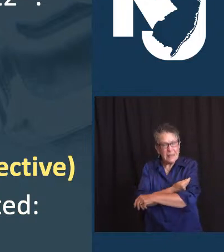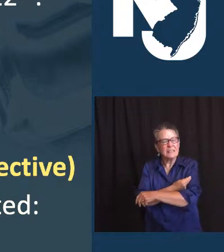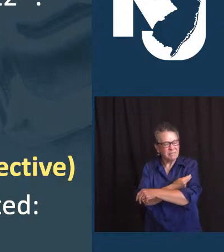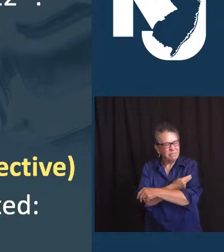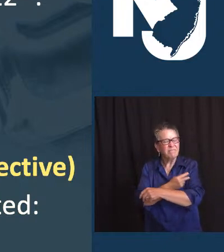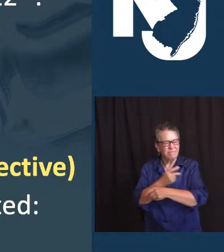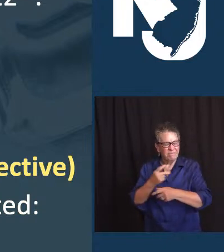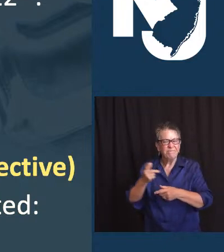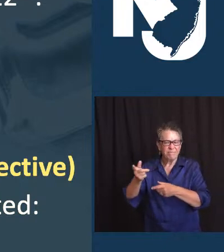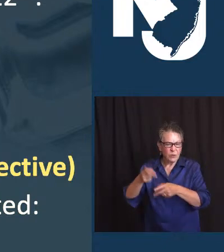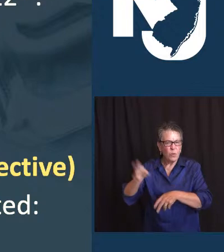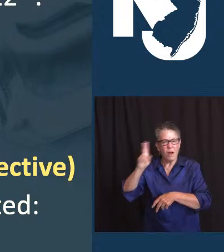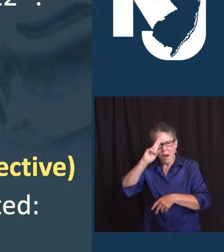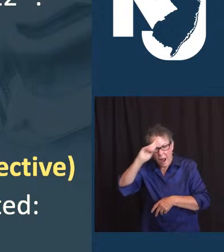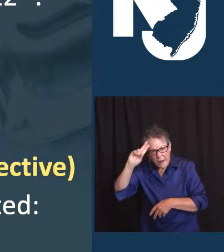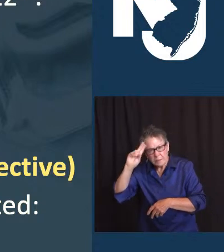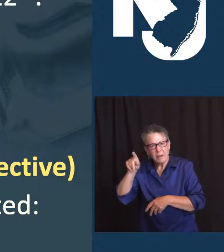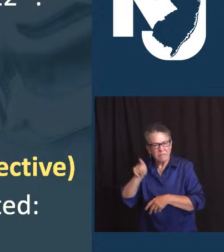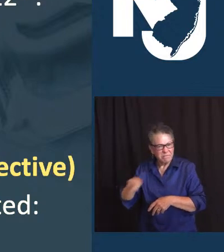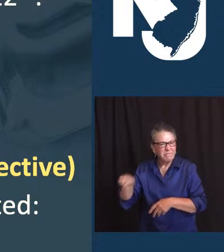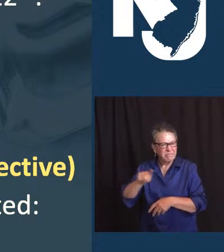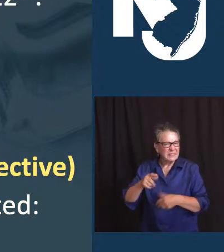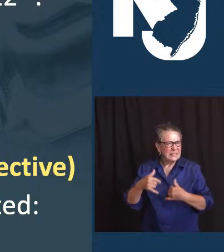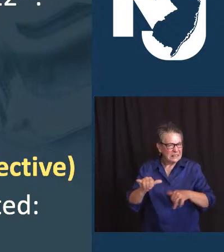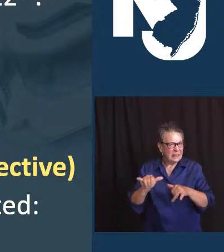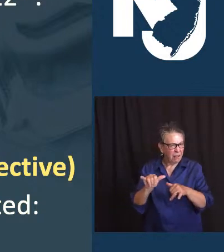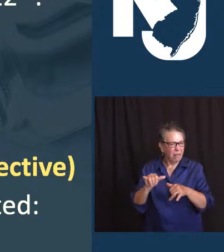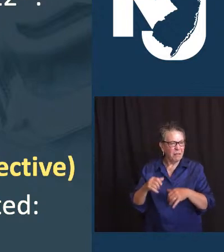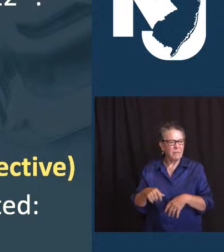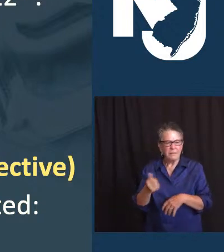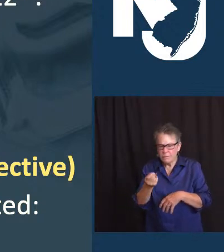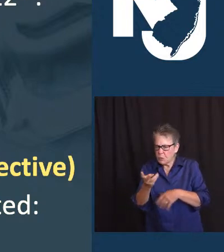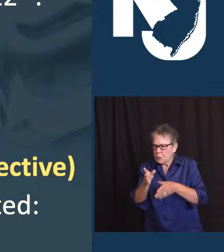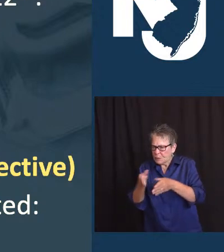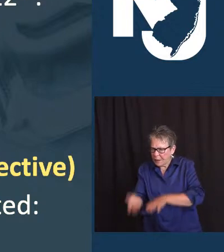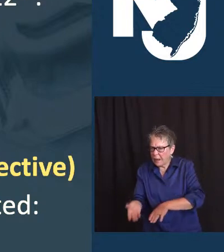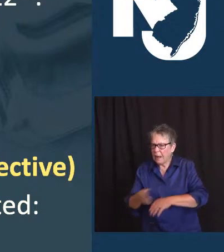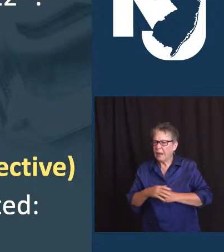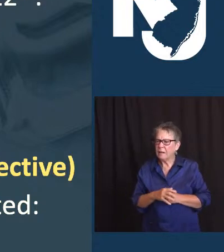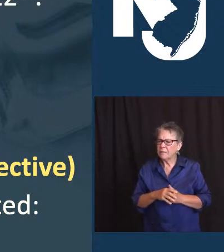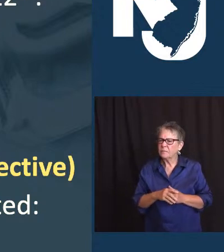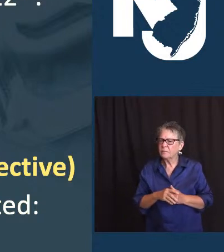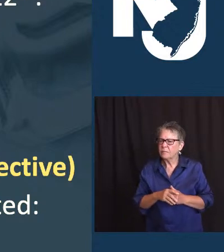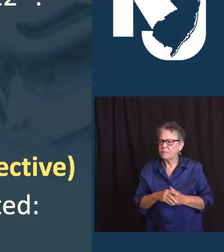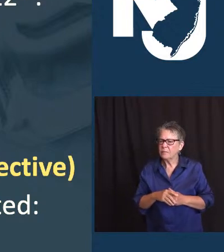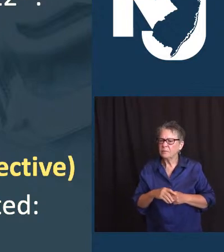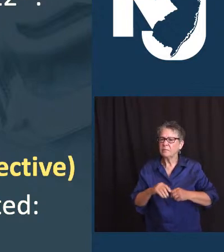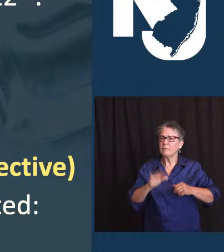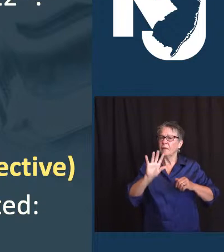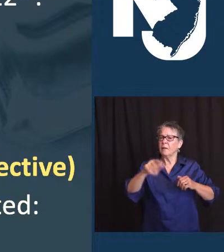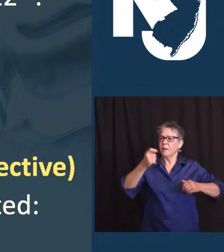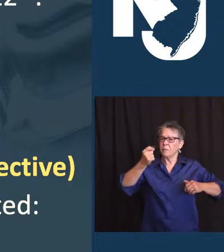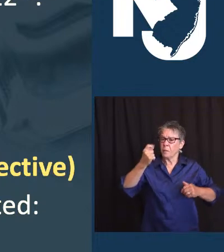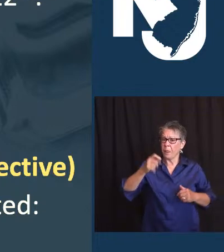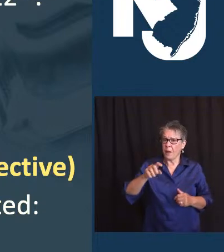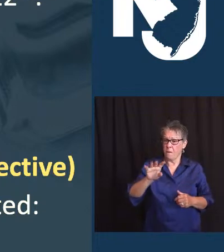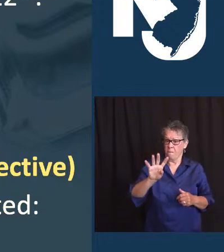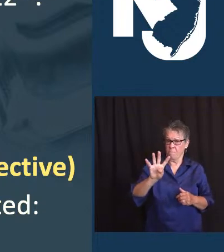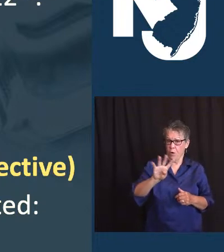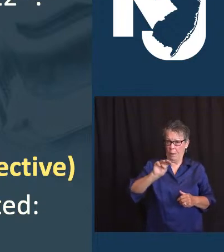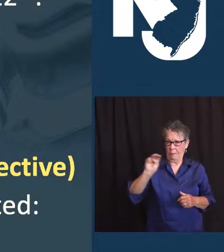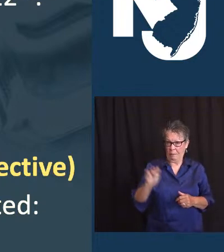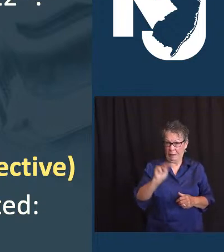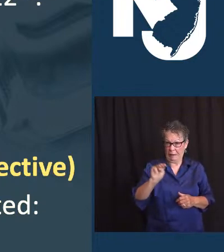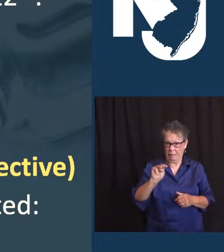4,758,520 people who achieved full vaccination since mid-January. That's when the first recipients reached